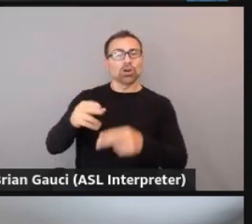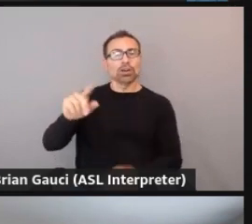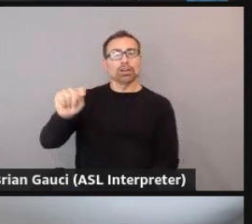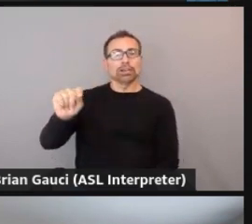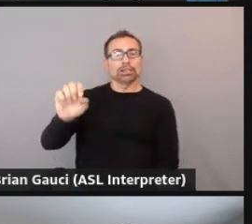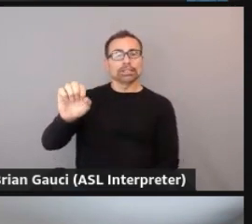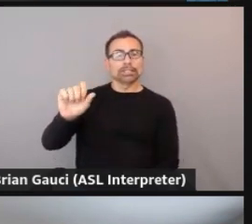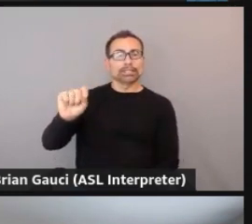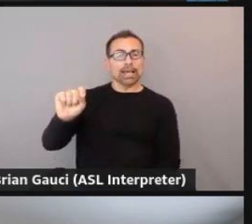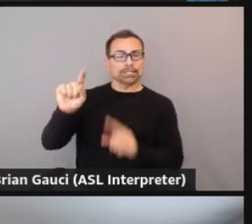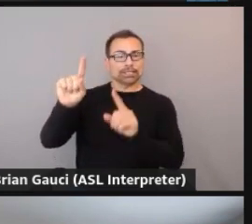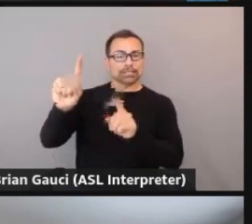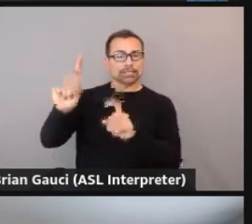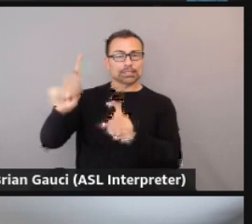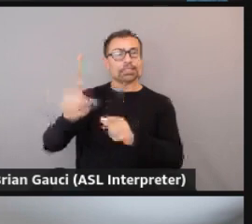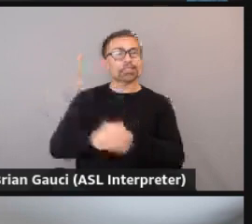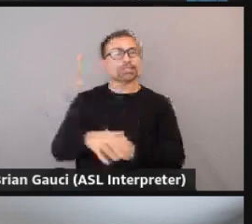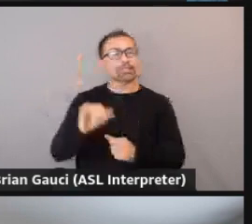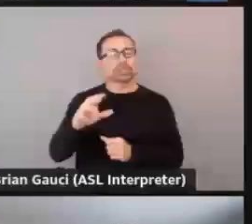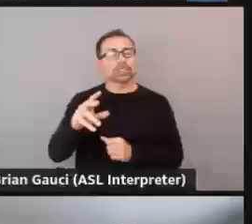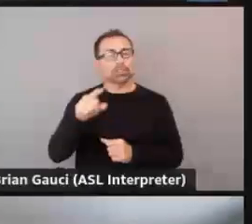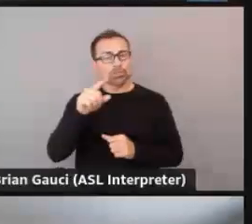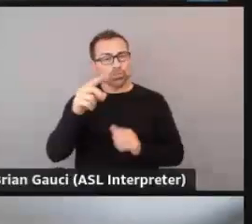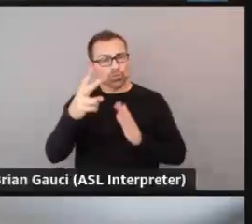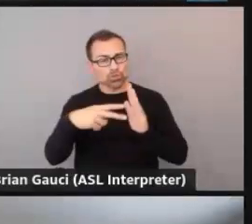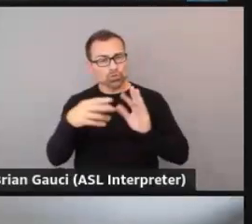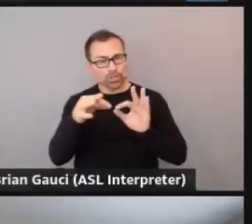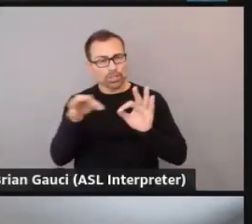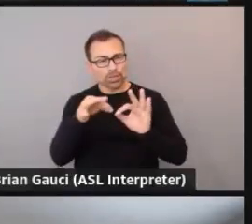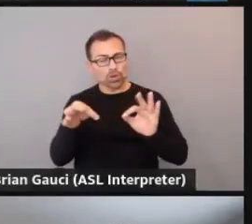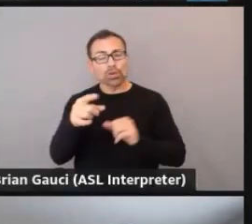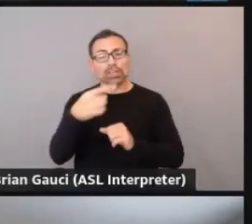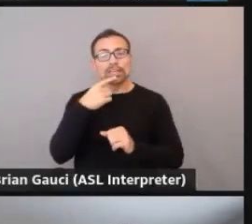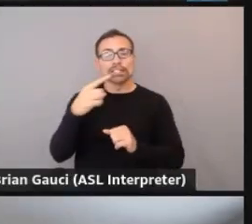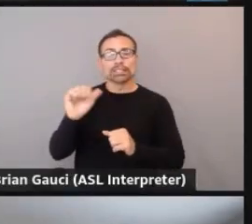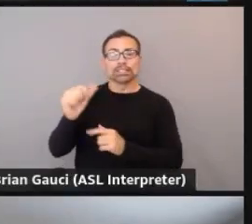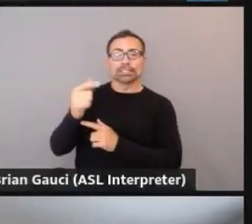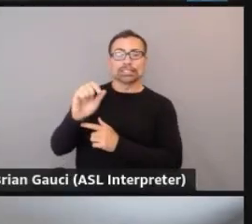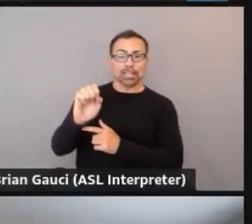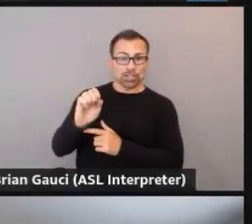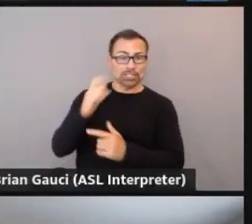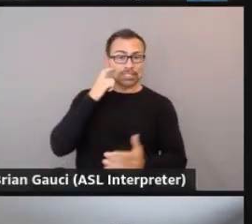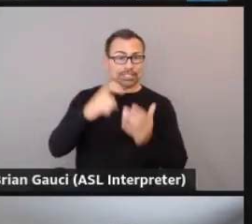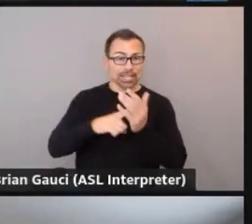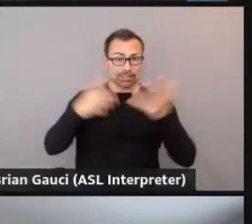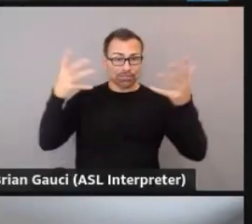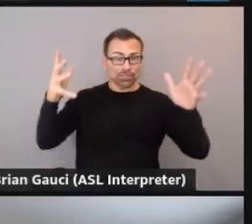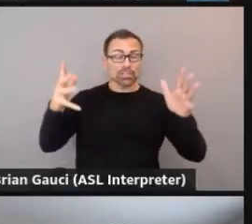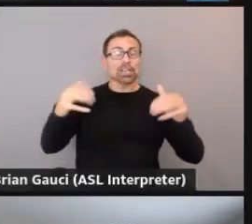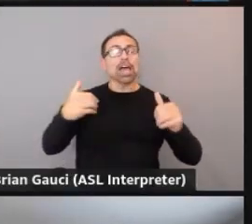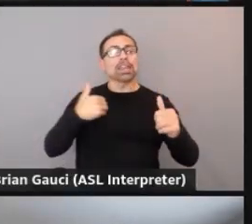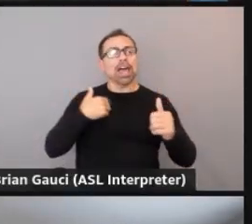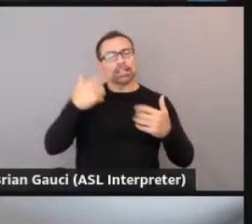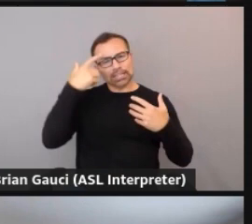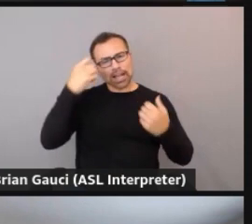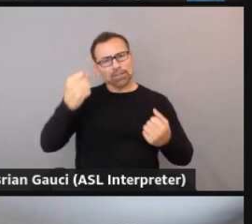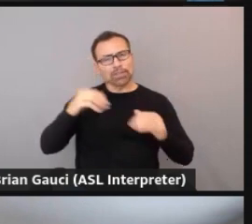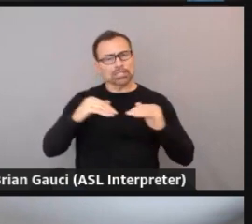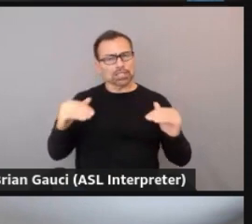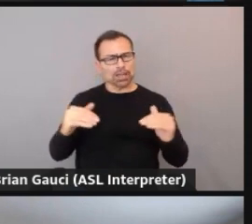says, if you read the code, algae was detected, and it gives me a confidence level. So what that means